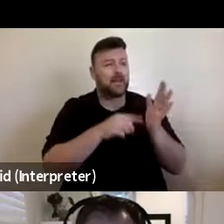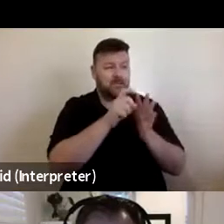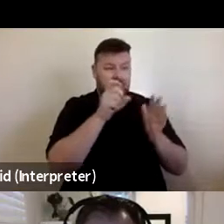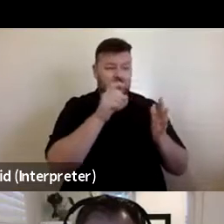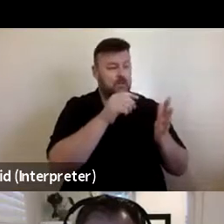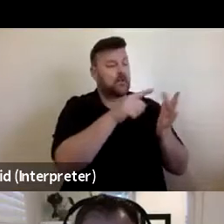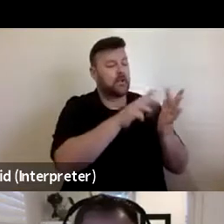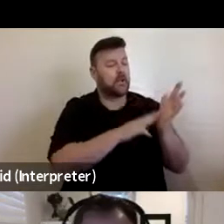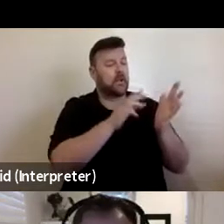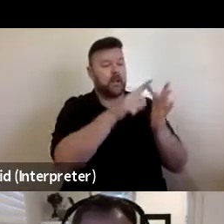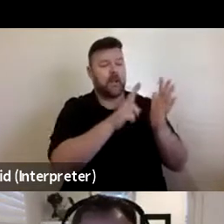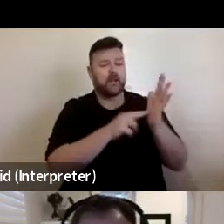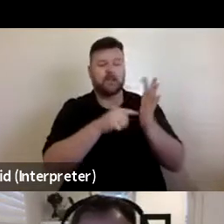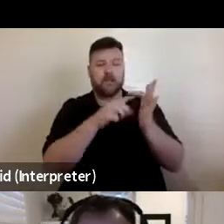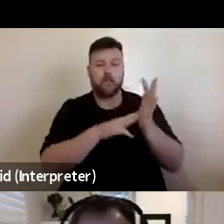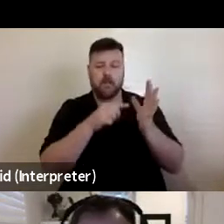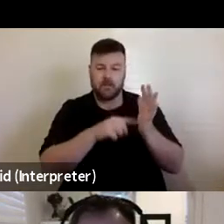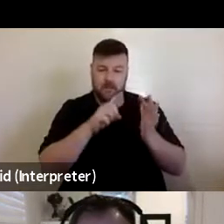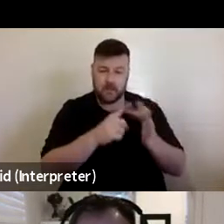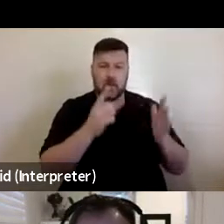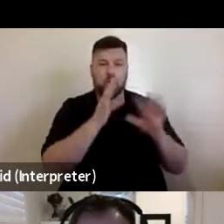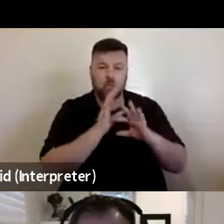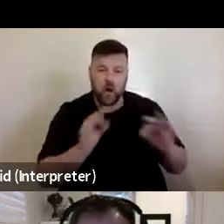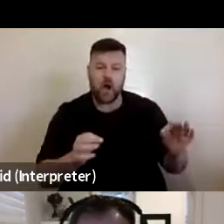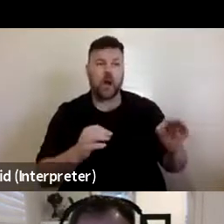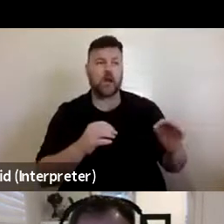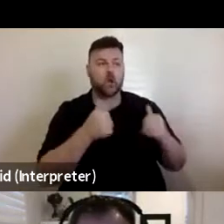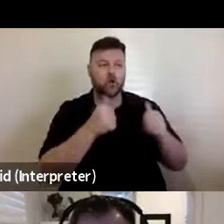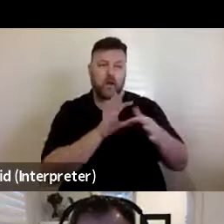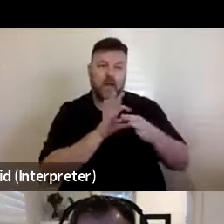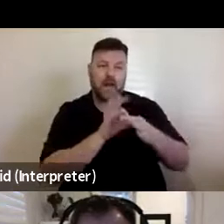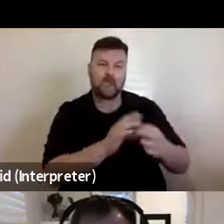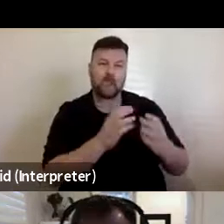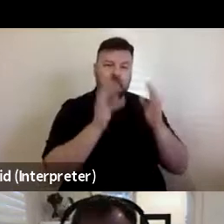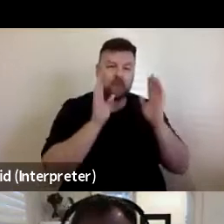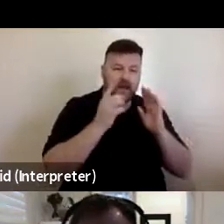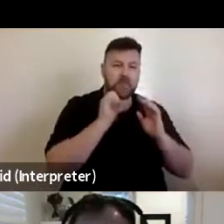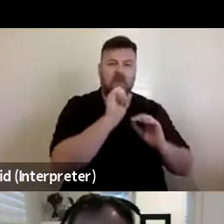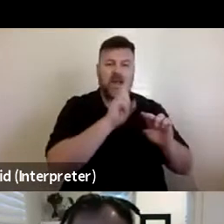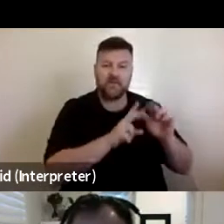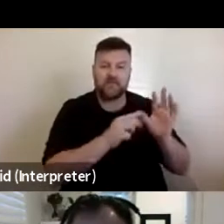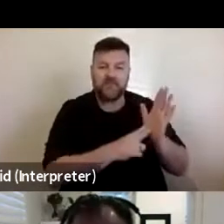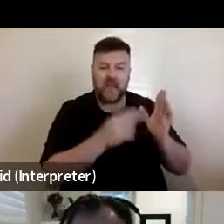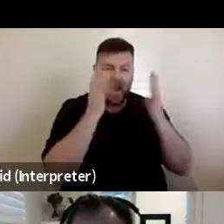subscriber base, their Facebook fans, so that's going really well for them. But